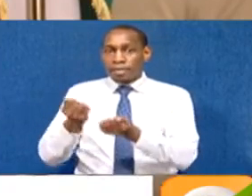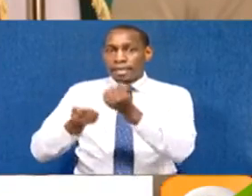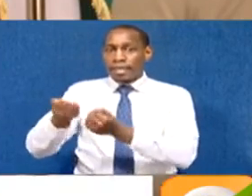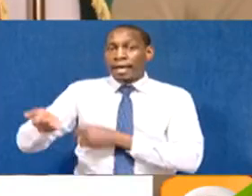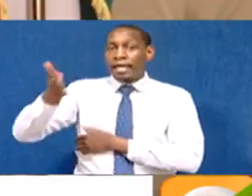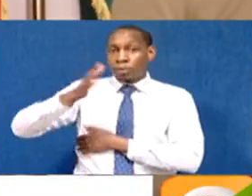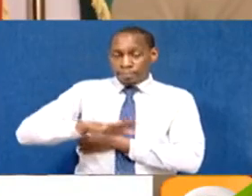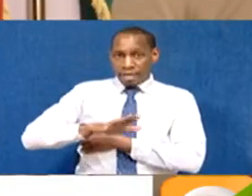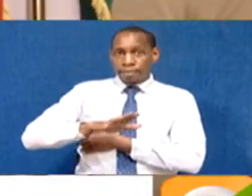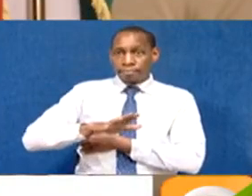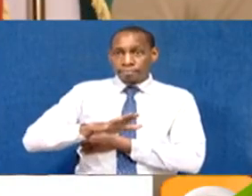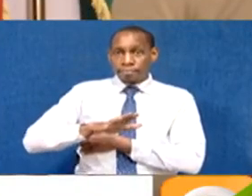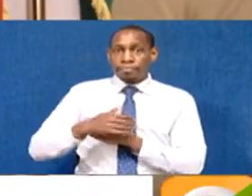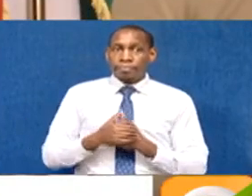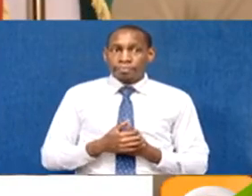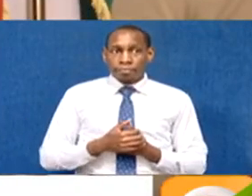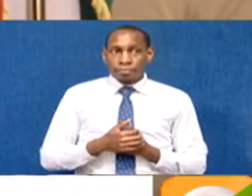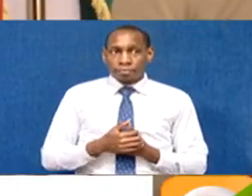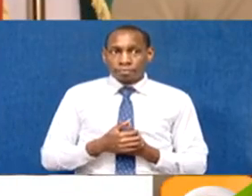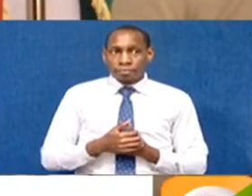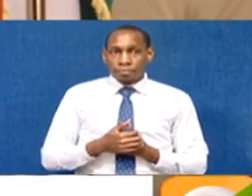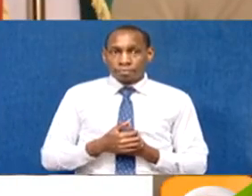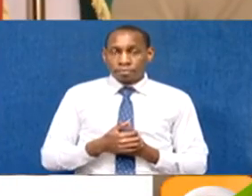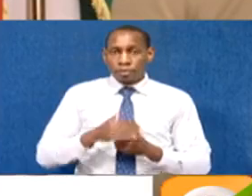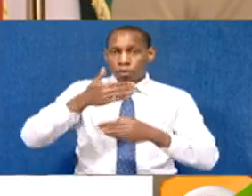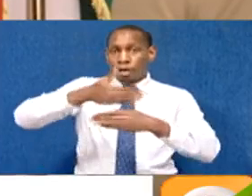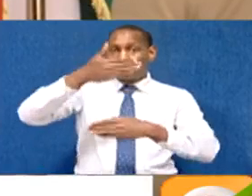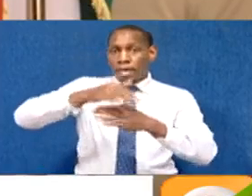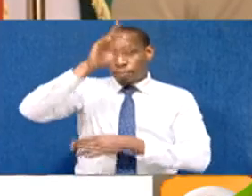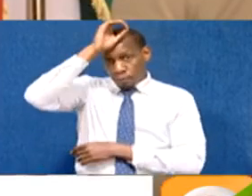from Gerile, a border village